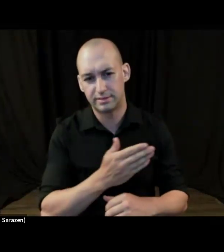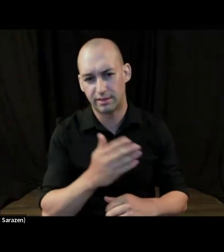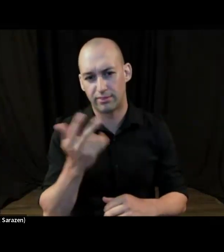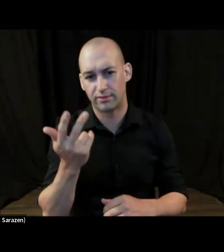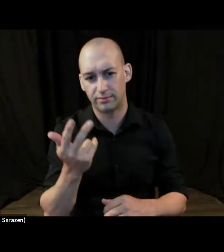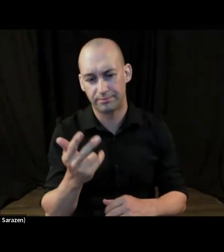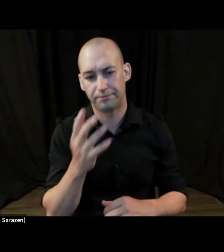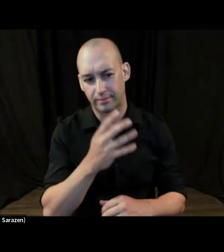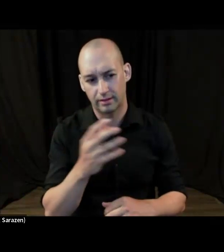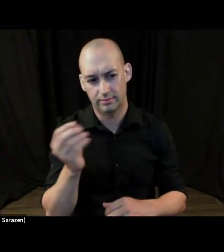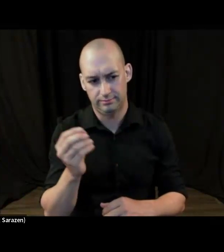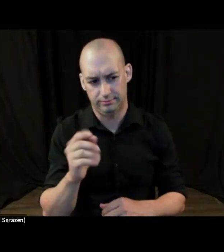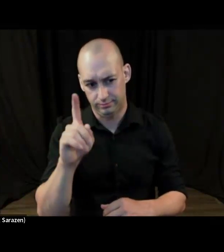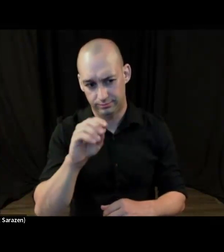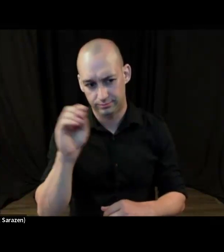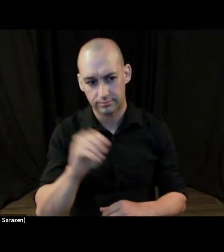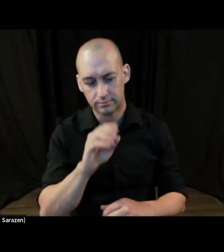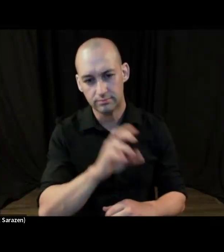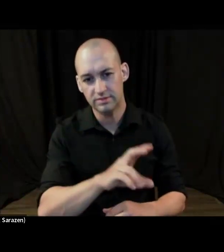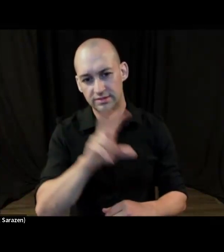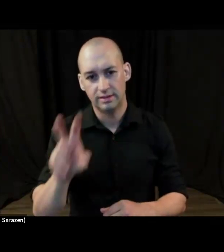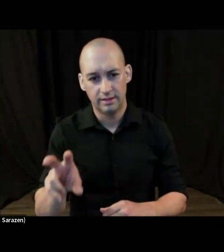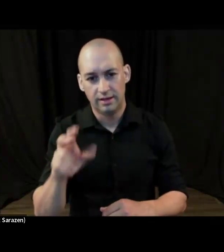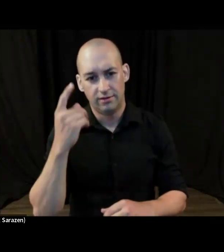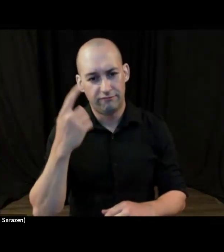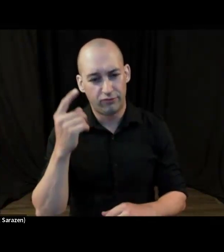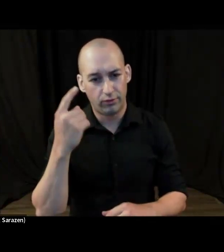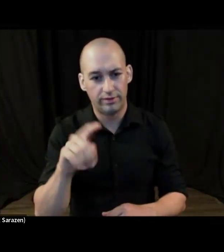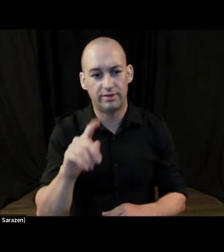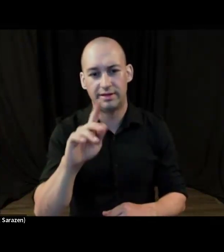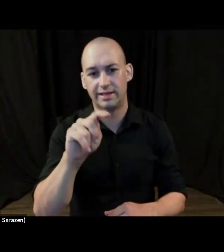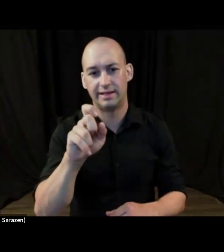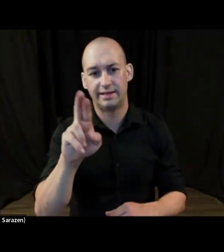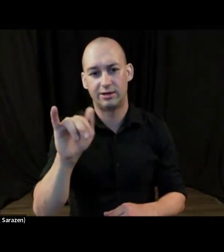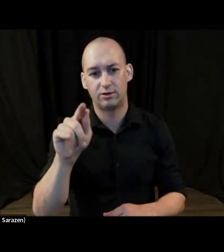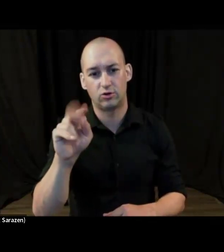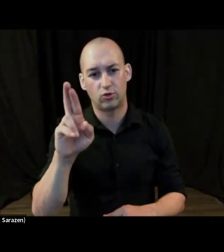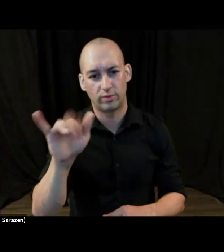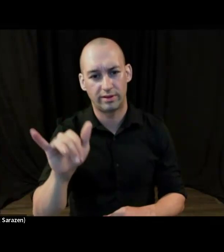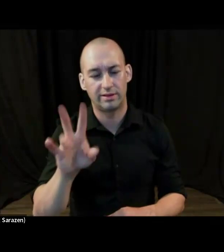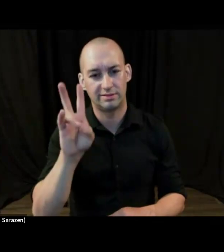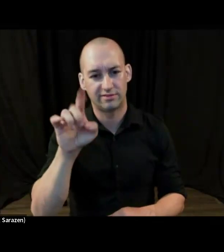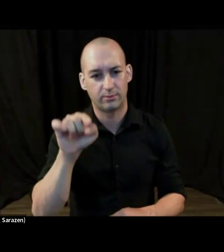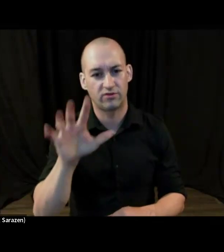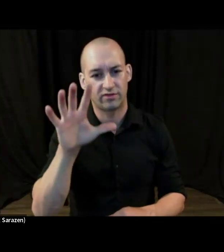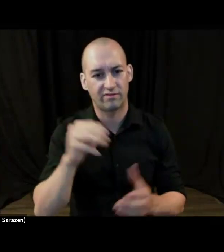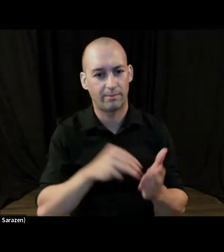And then 1% set aside as well for territories, or $7.5 million.